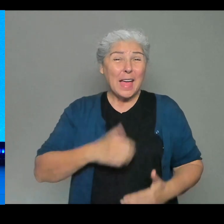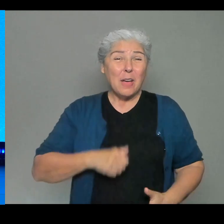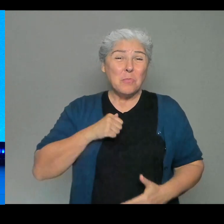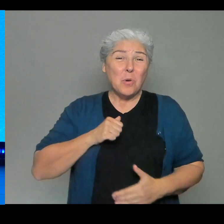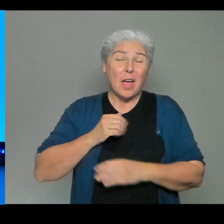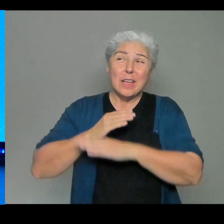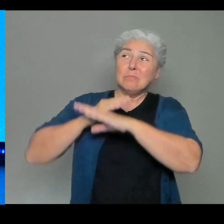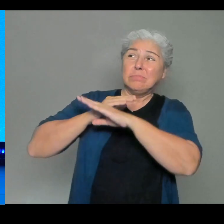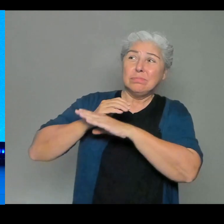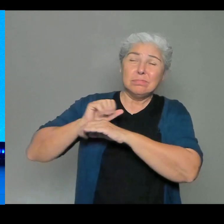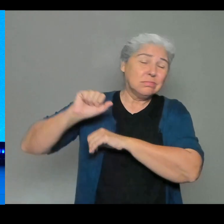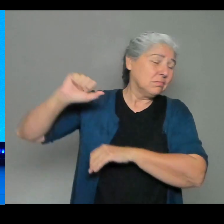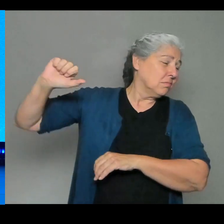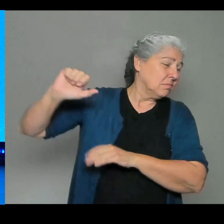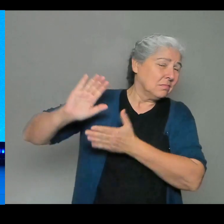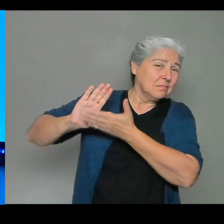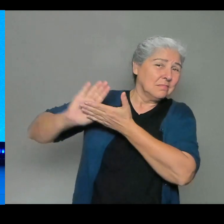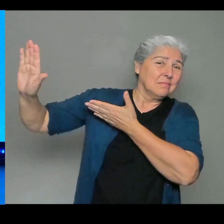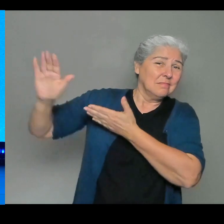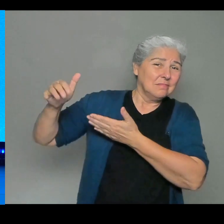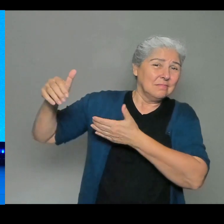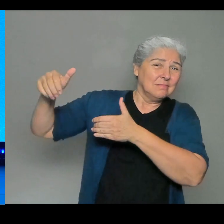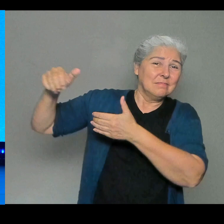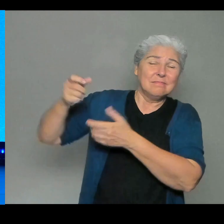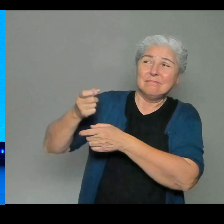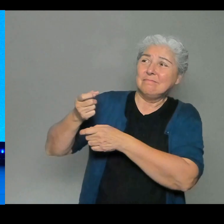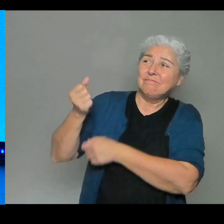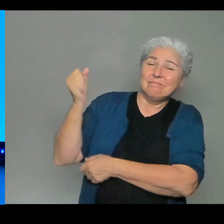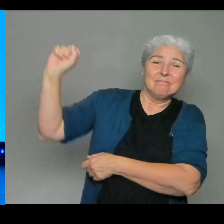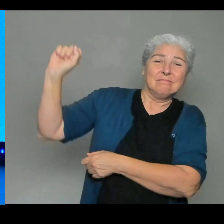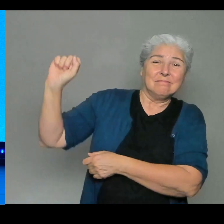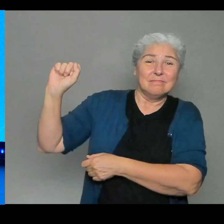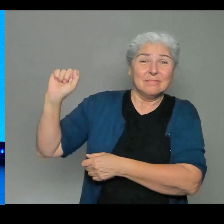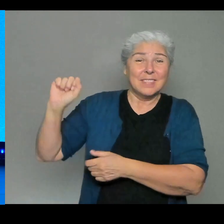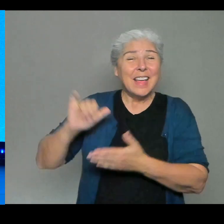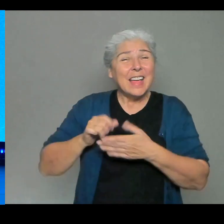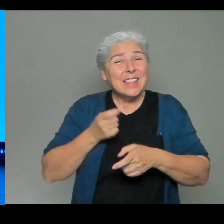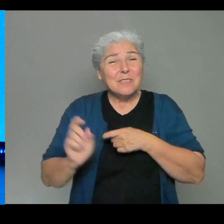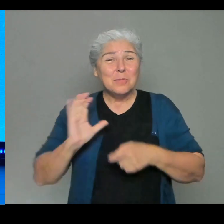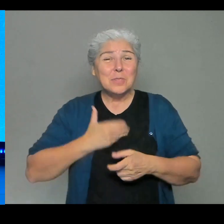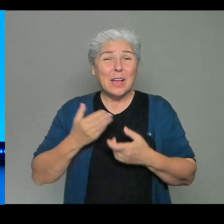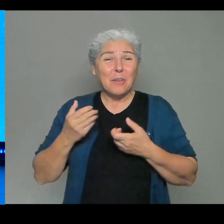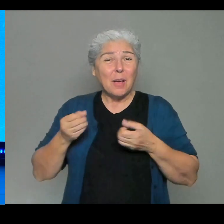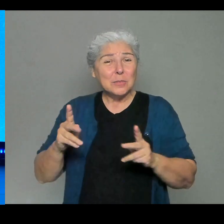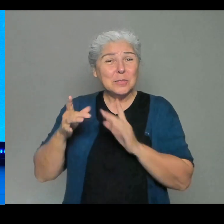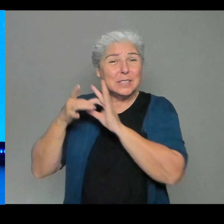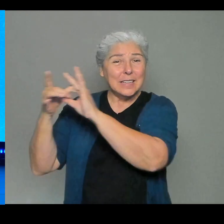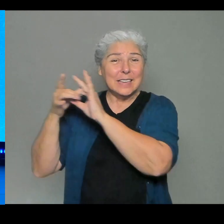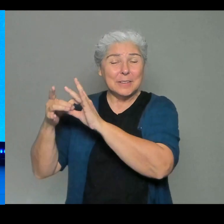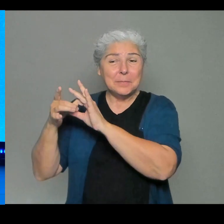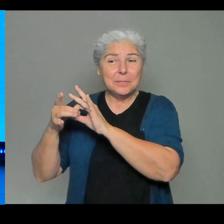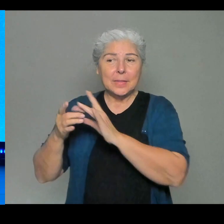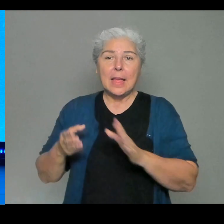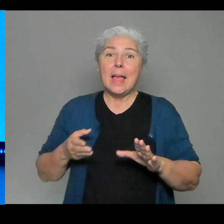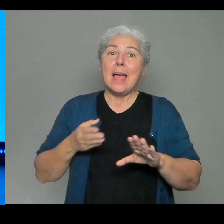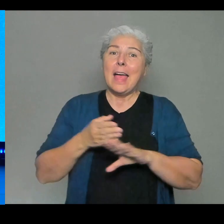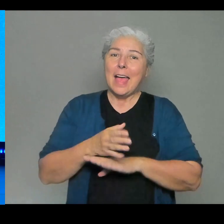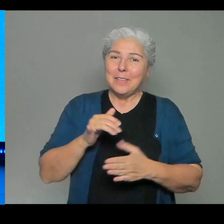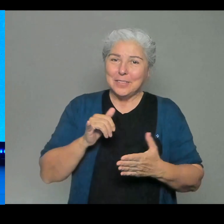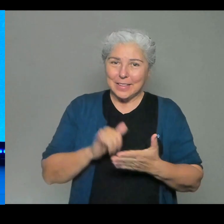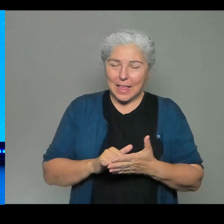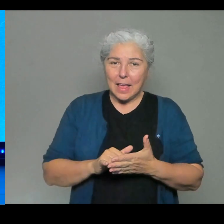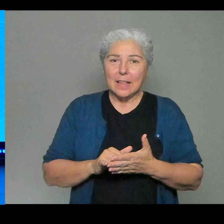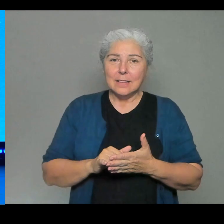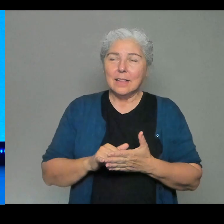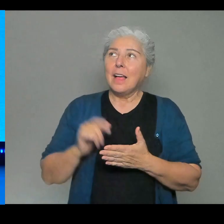pridefully pushed him away. We rebelled. We rejected him. And it ruined everything, our opportunity to have a relationship with him. Now, after